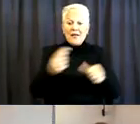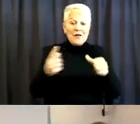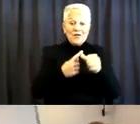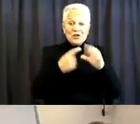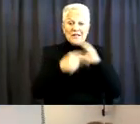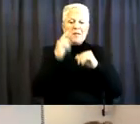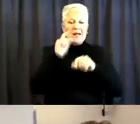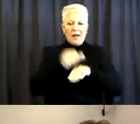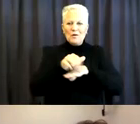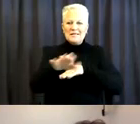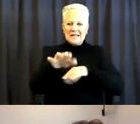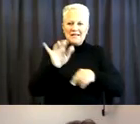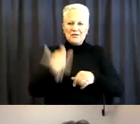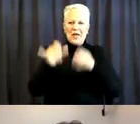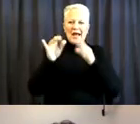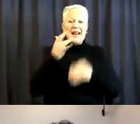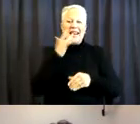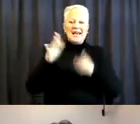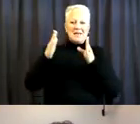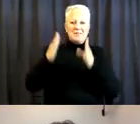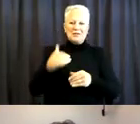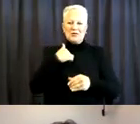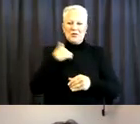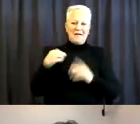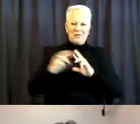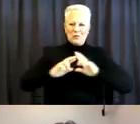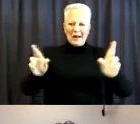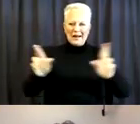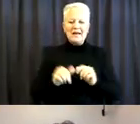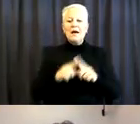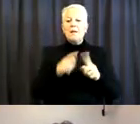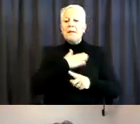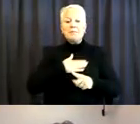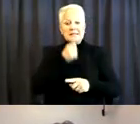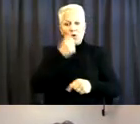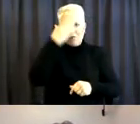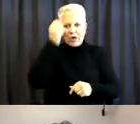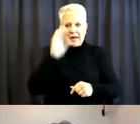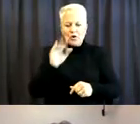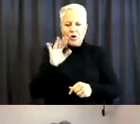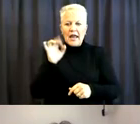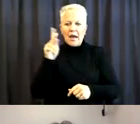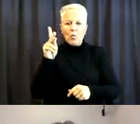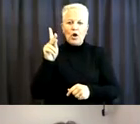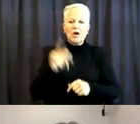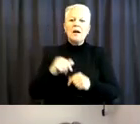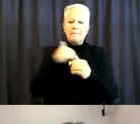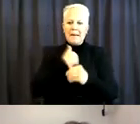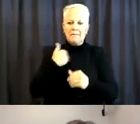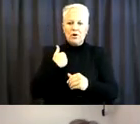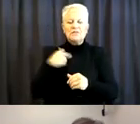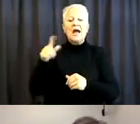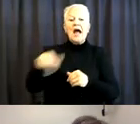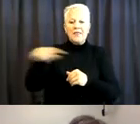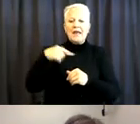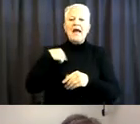one, I will be sending that out to that lucky person to have in hand. But please do not forget your network members, and they have this